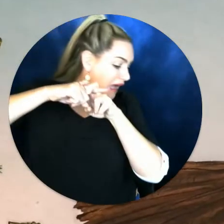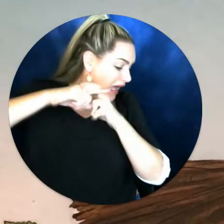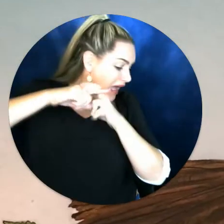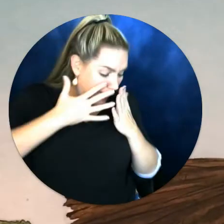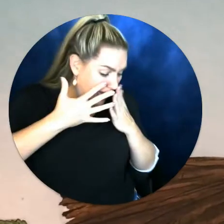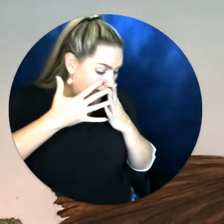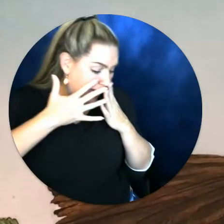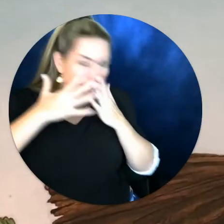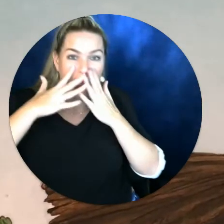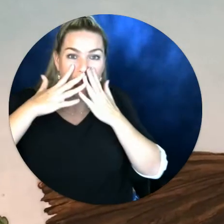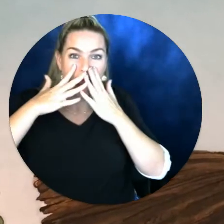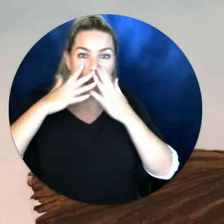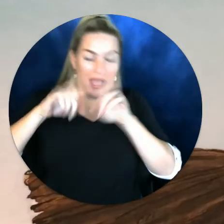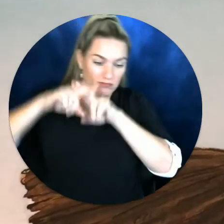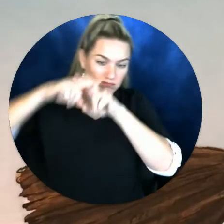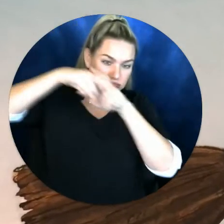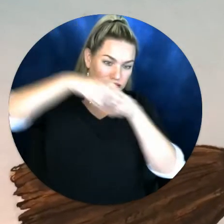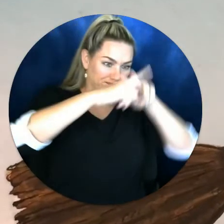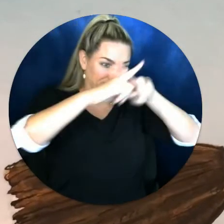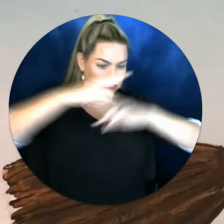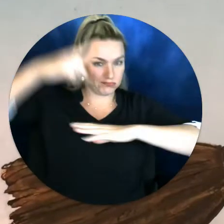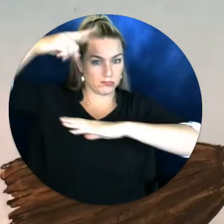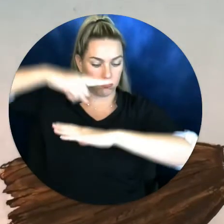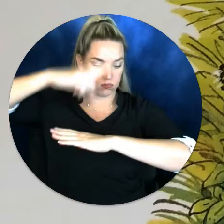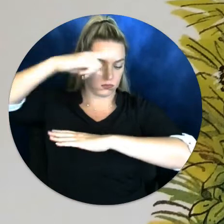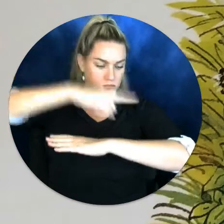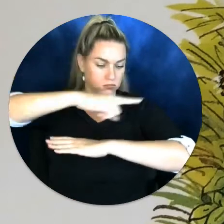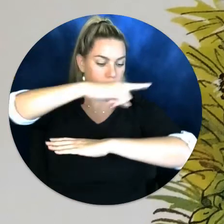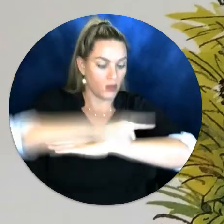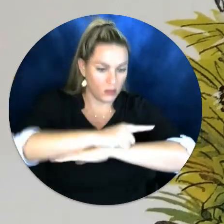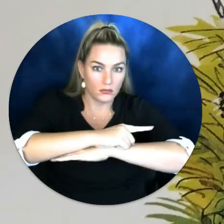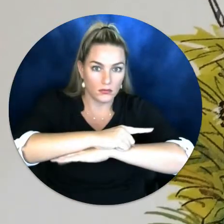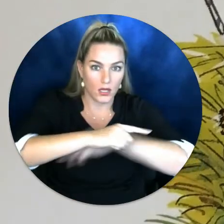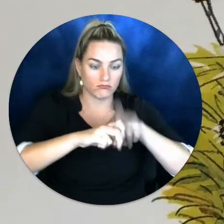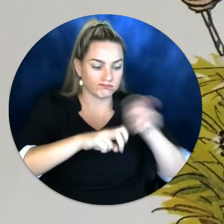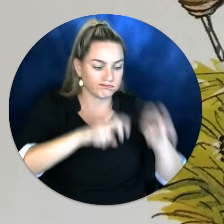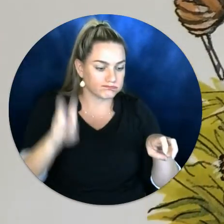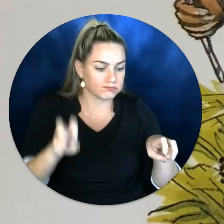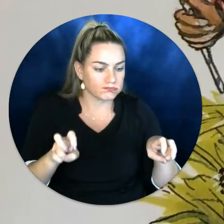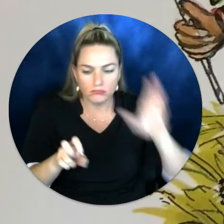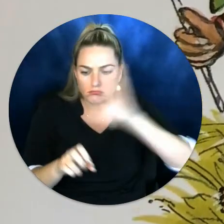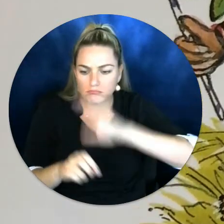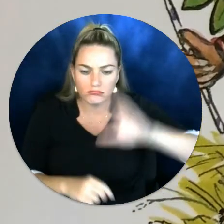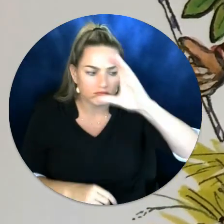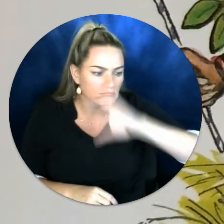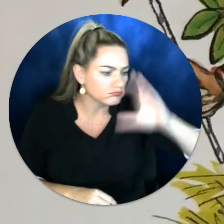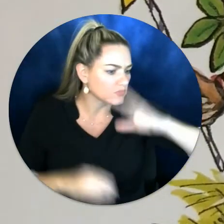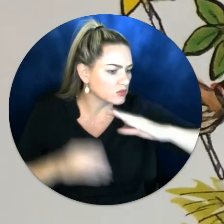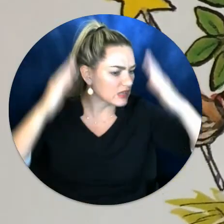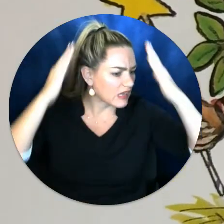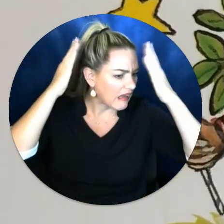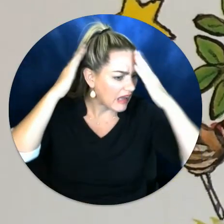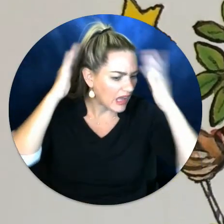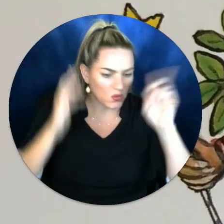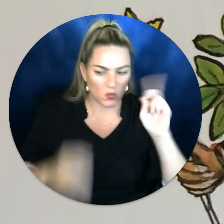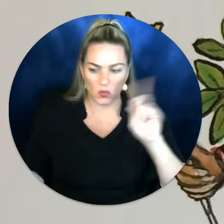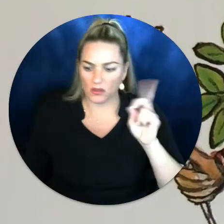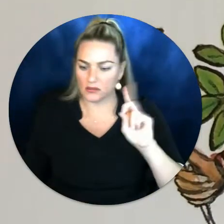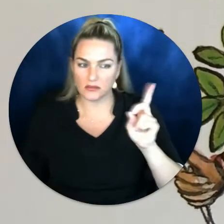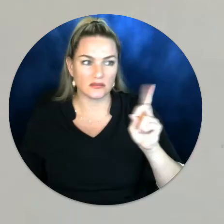"Down!" cried the witch, and they flew to the ground. They searched for the hat, but no hat could be